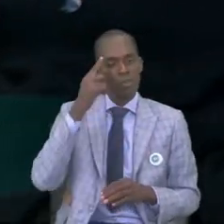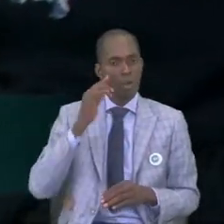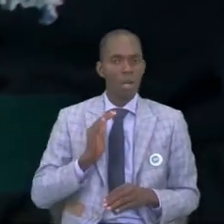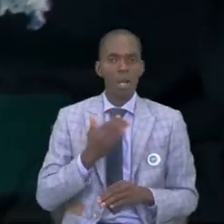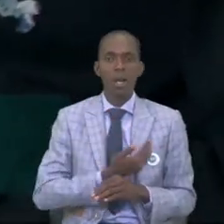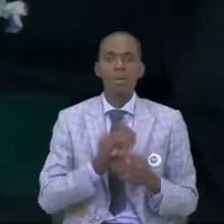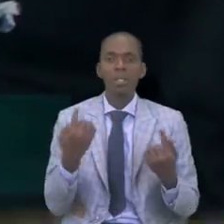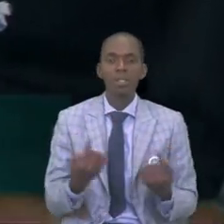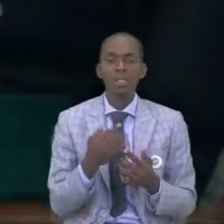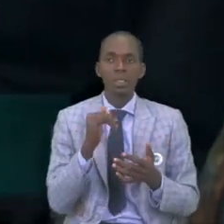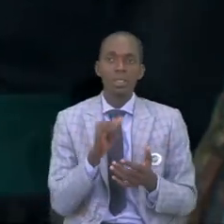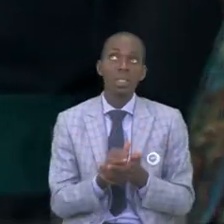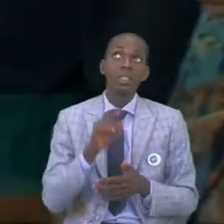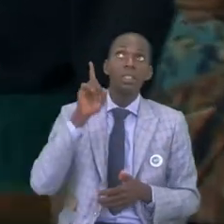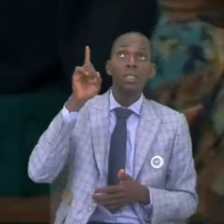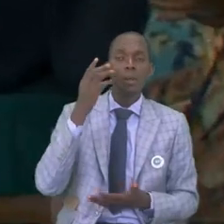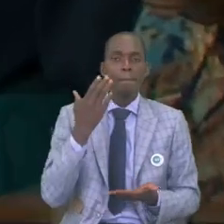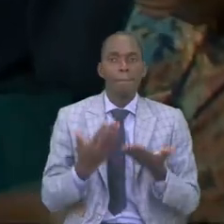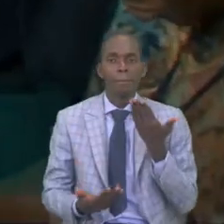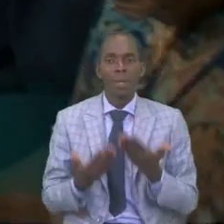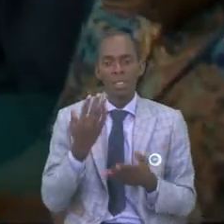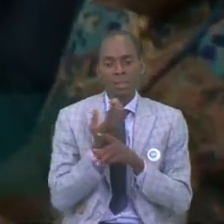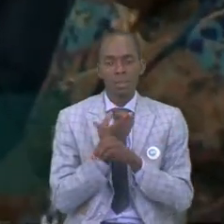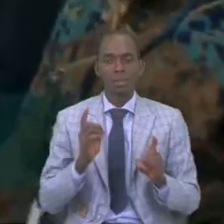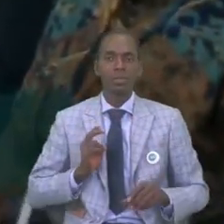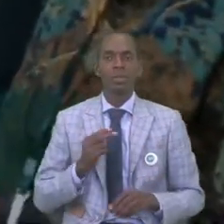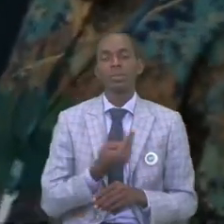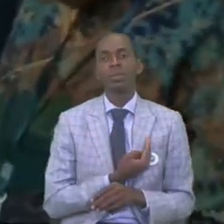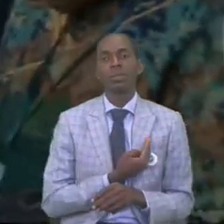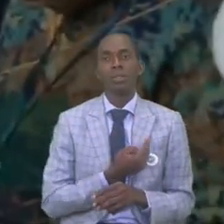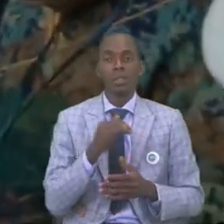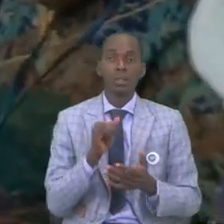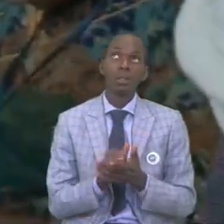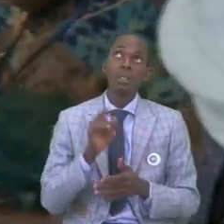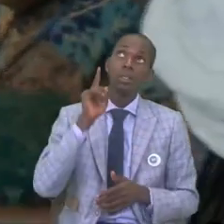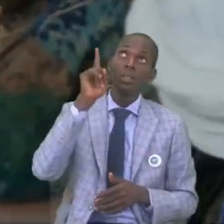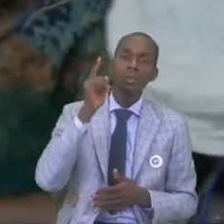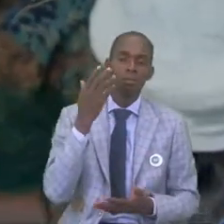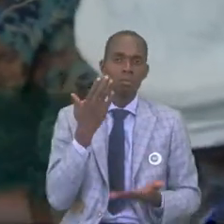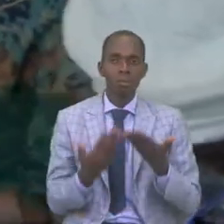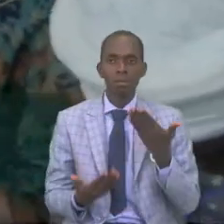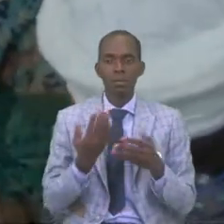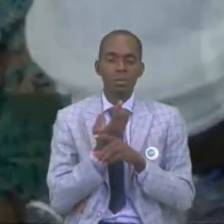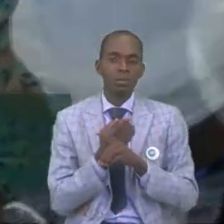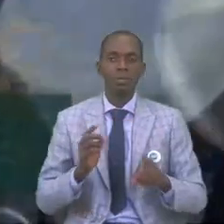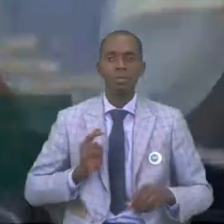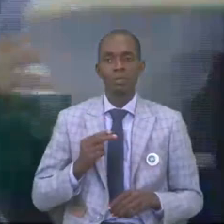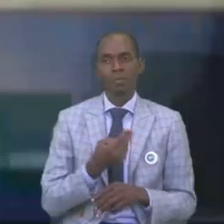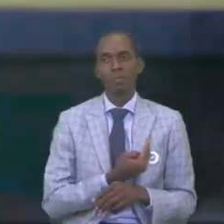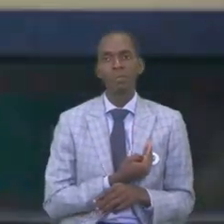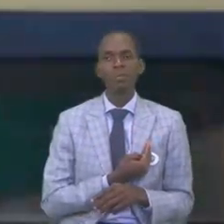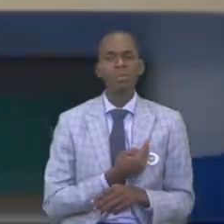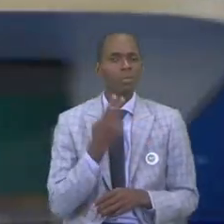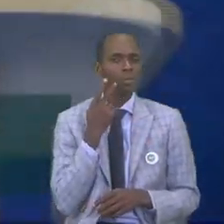he might deliver us. That he might deliver us. You know, if